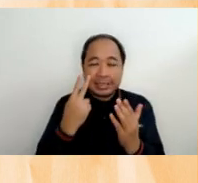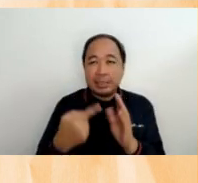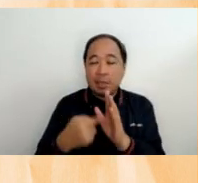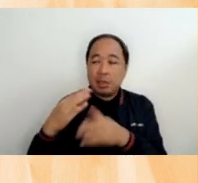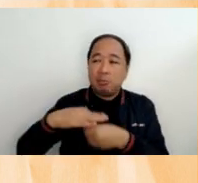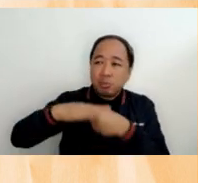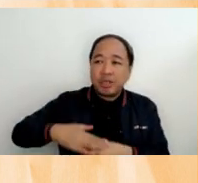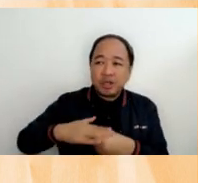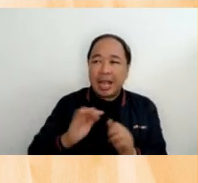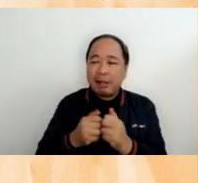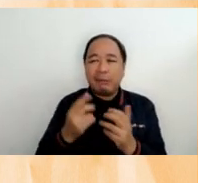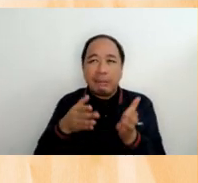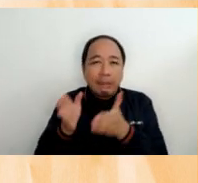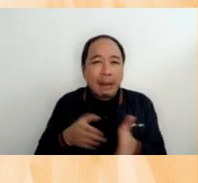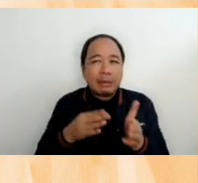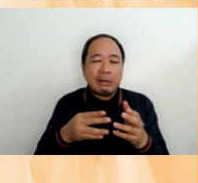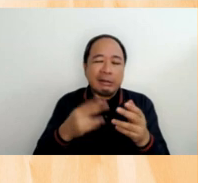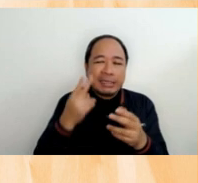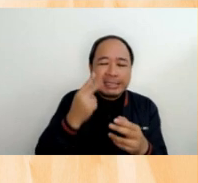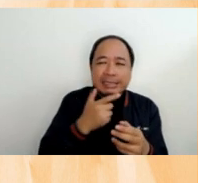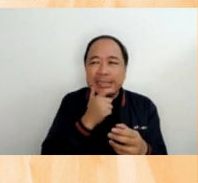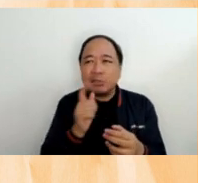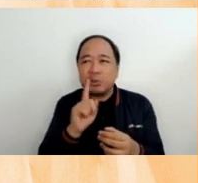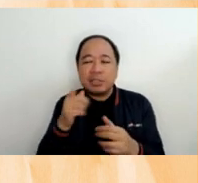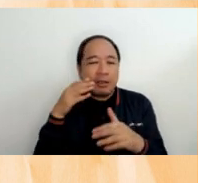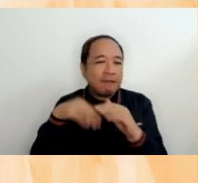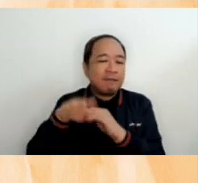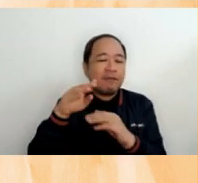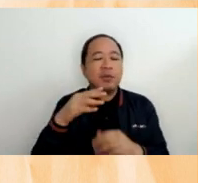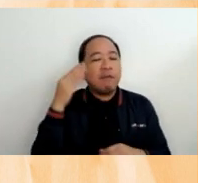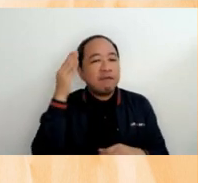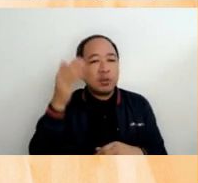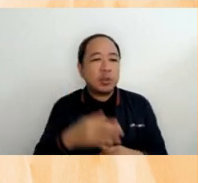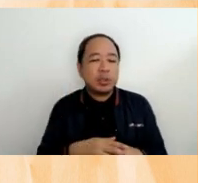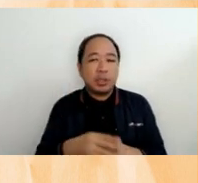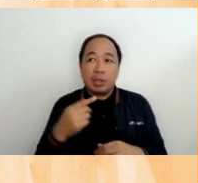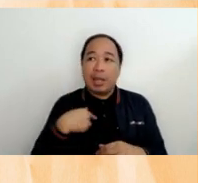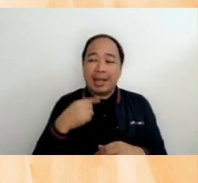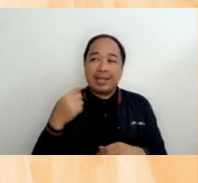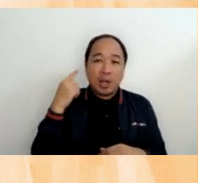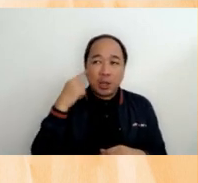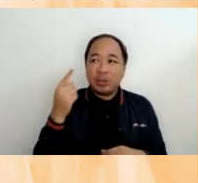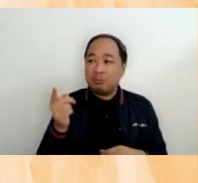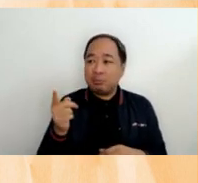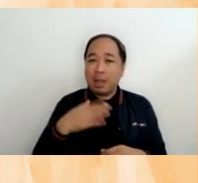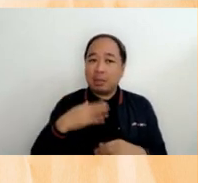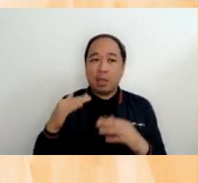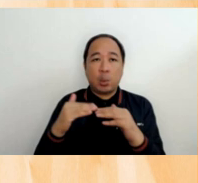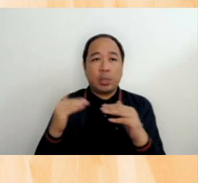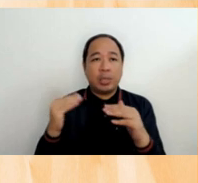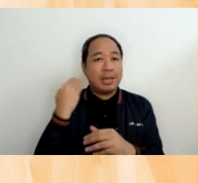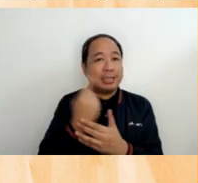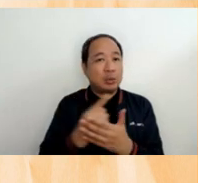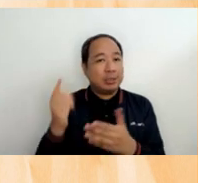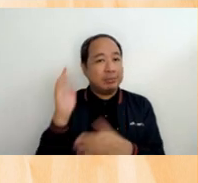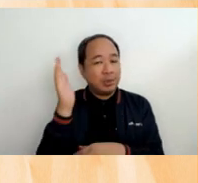of our adolescents, and she was right. It's the pressure that they have to do good in school, that they feel that they